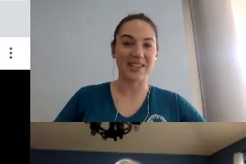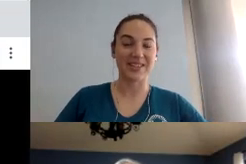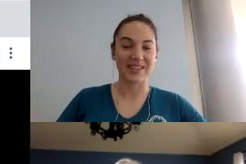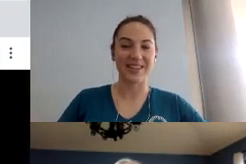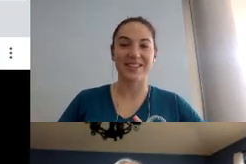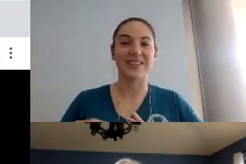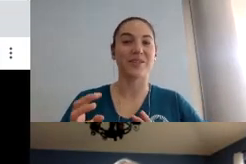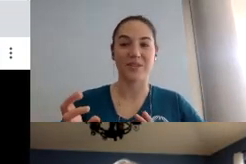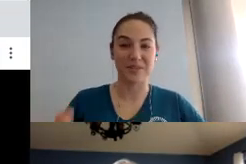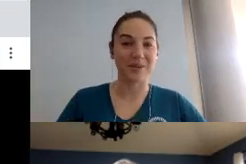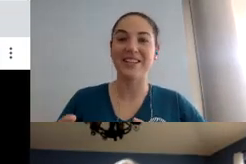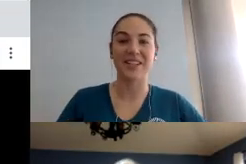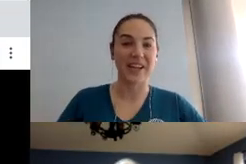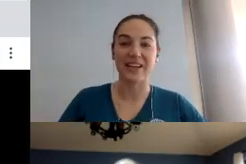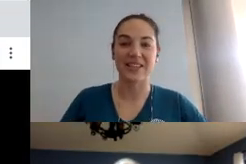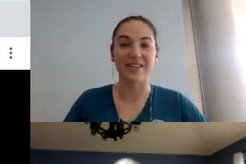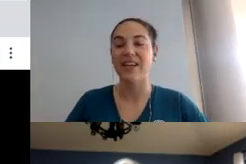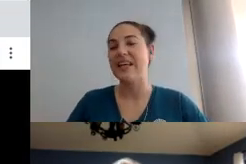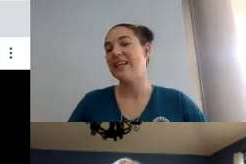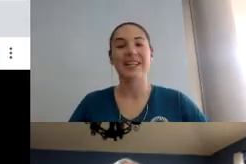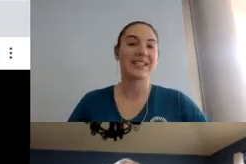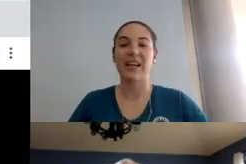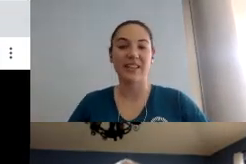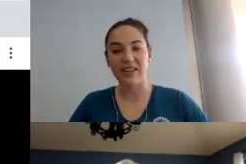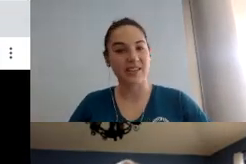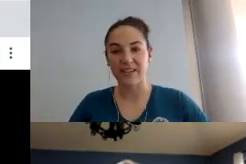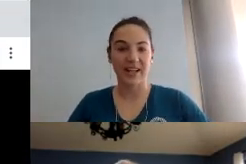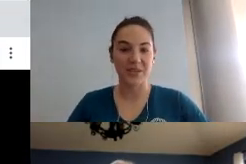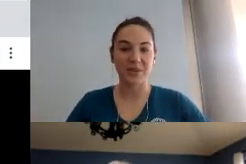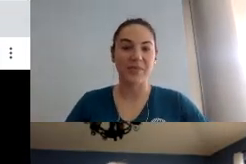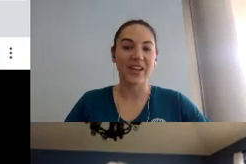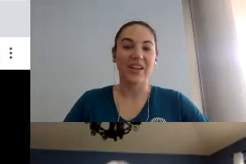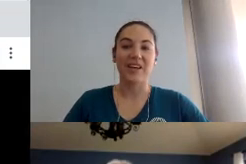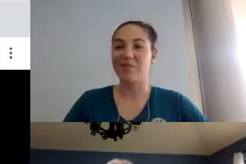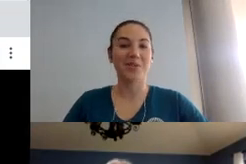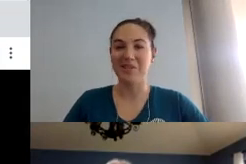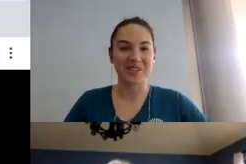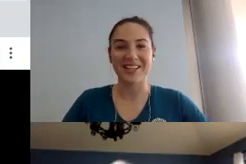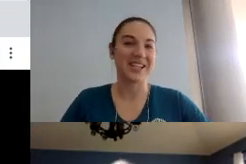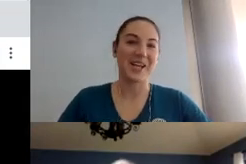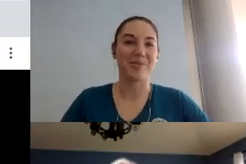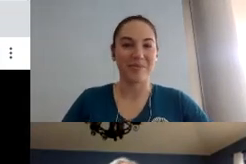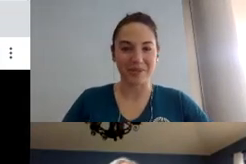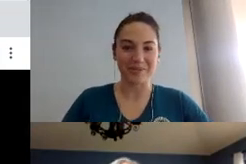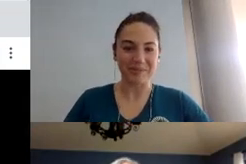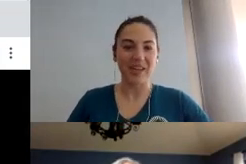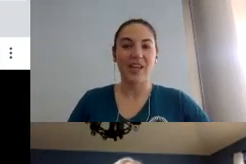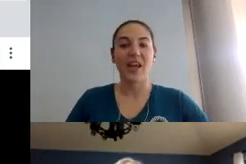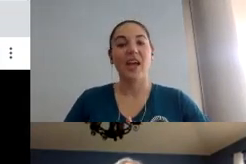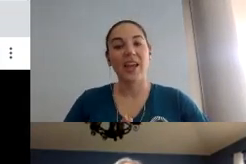view access so that they can see their students' grades and all that kind of stuff. That is not the case in Classroom. There's no such thing as Classroom